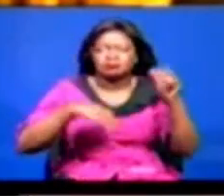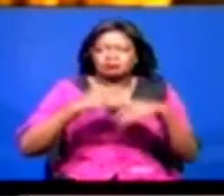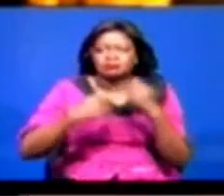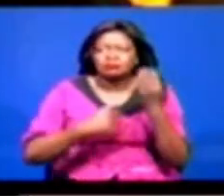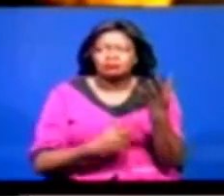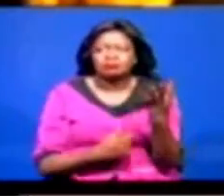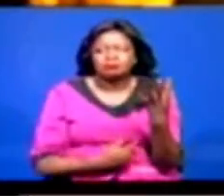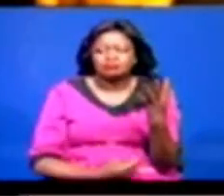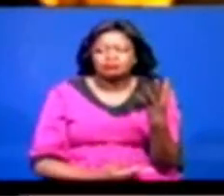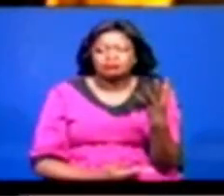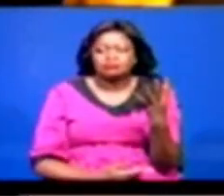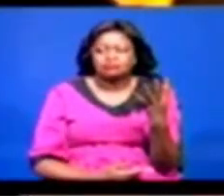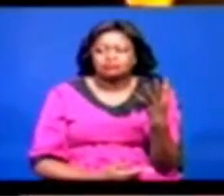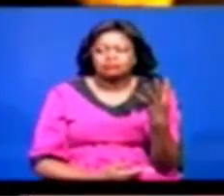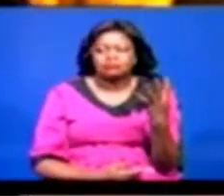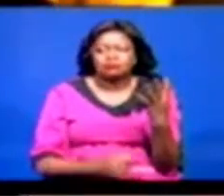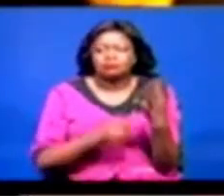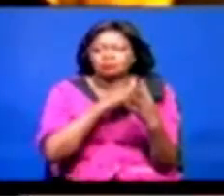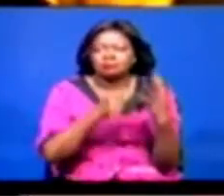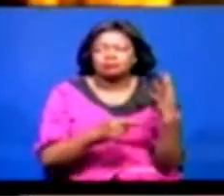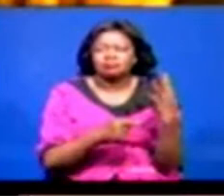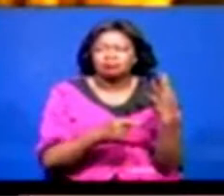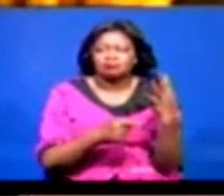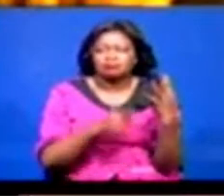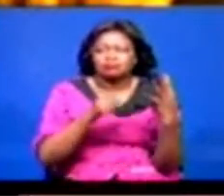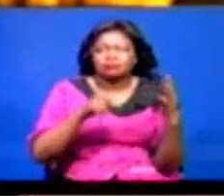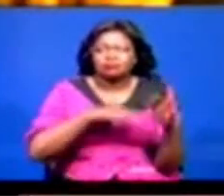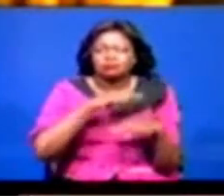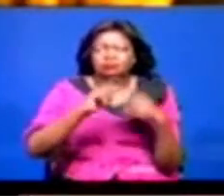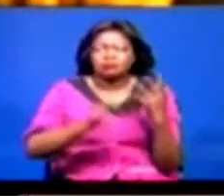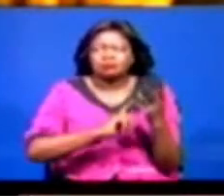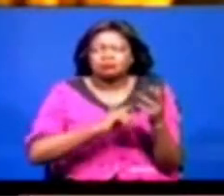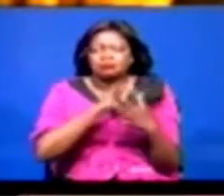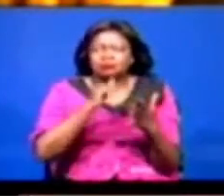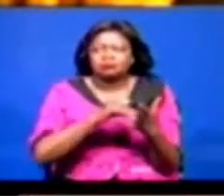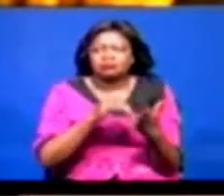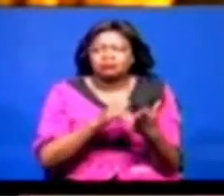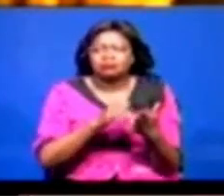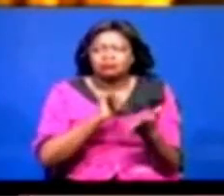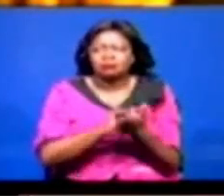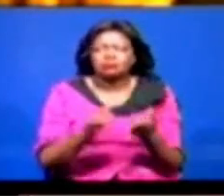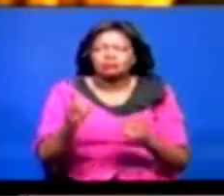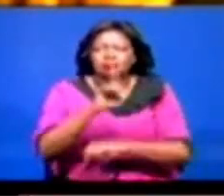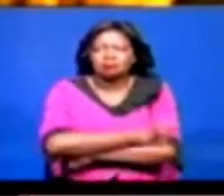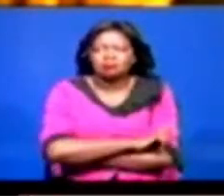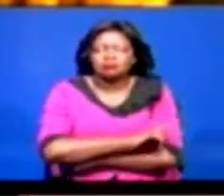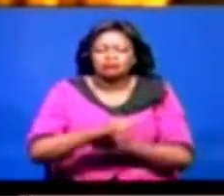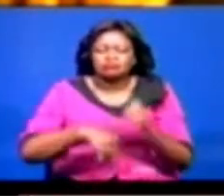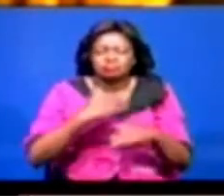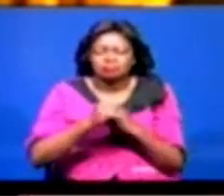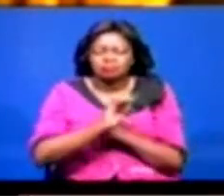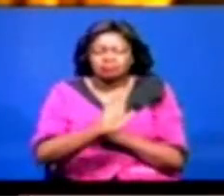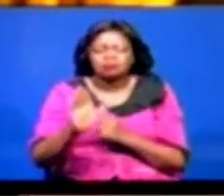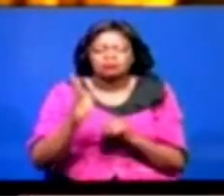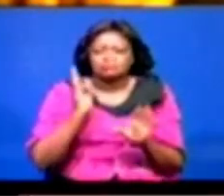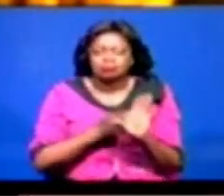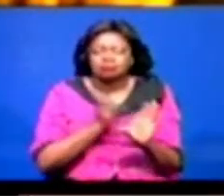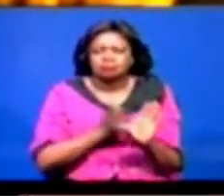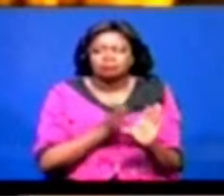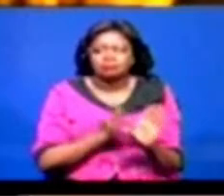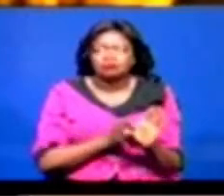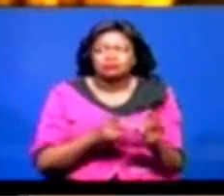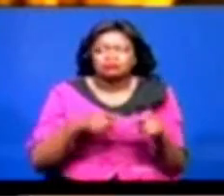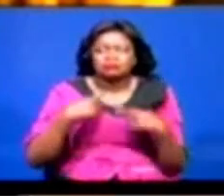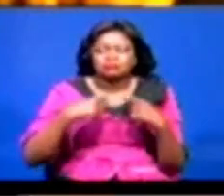presidential candidates, their agents were at the National Tallying Center on the day. All of them. They participated in the process